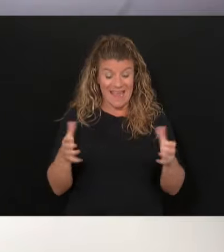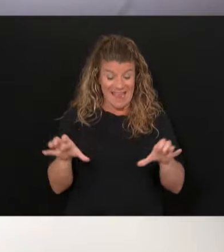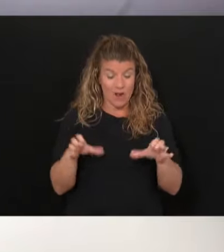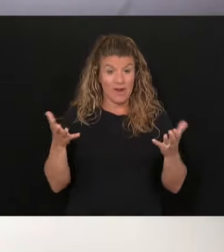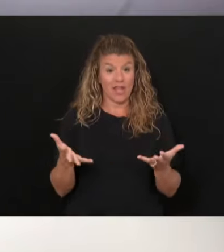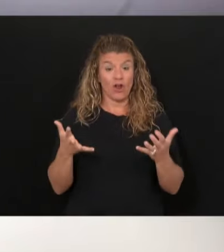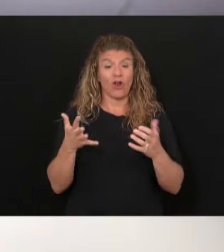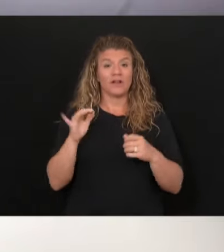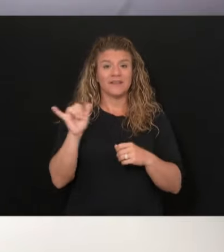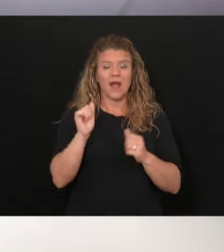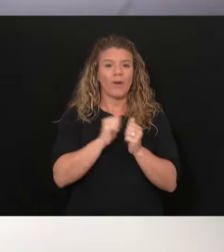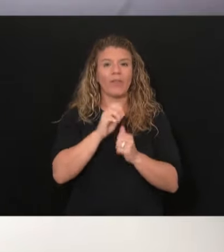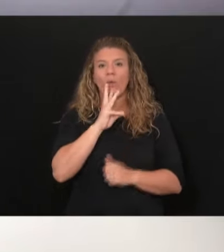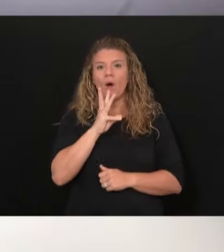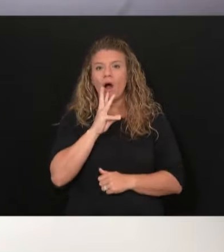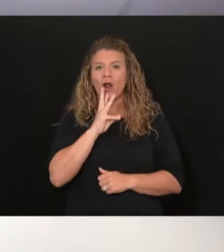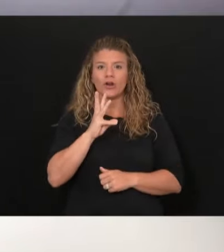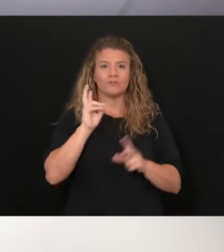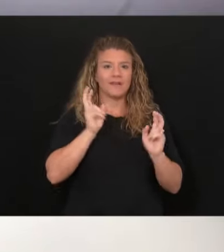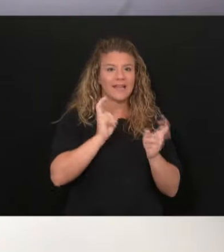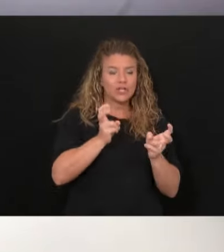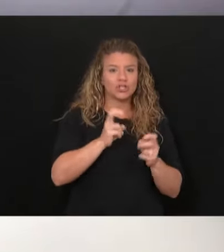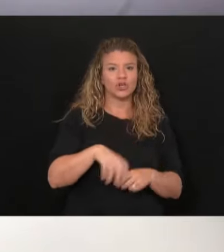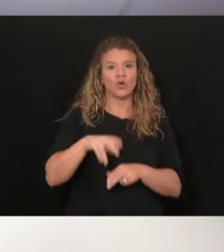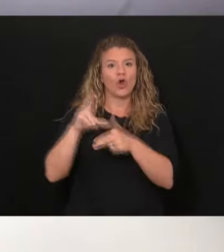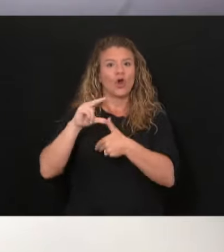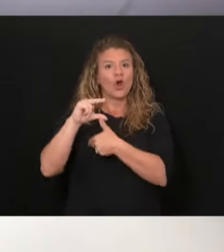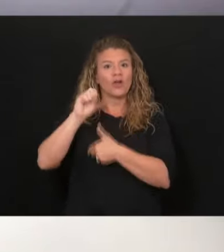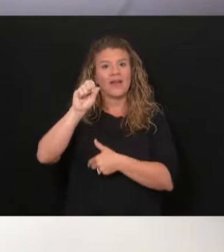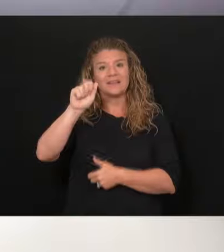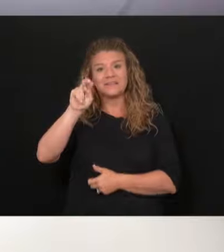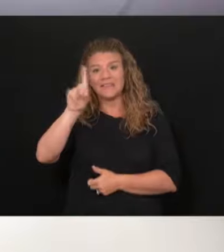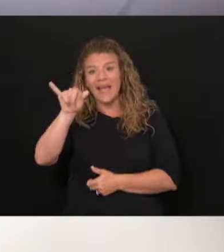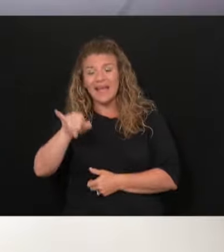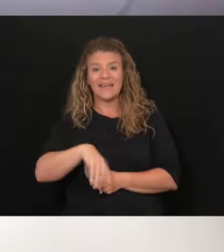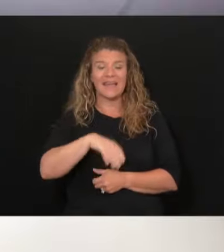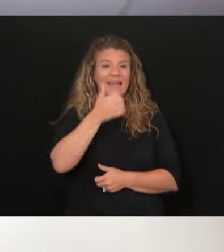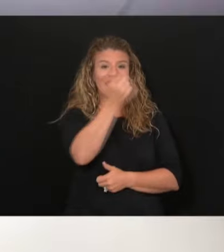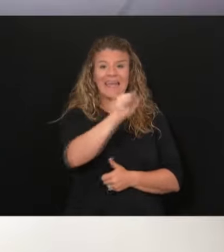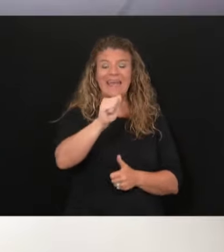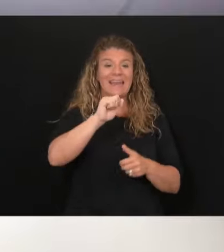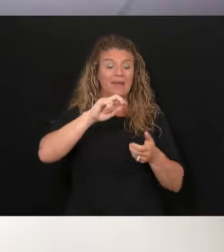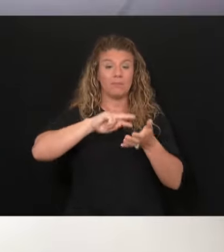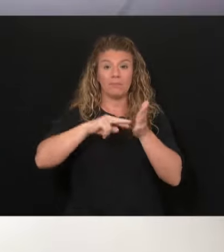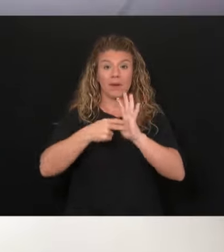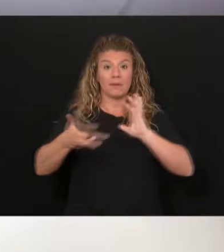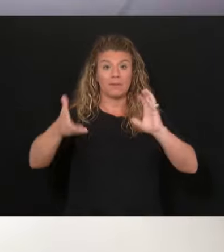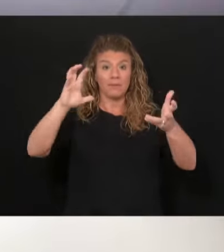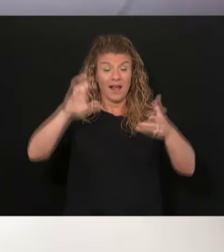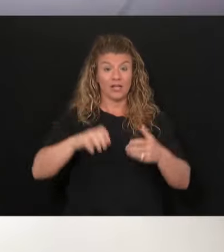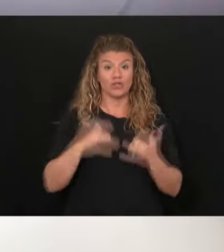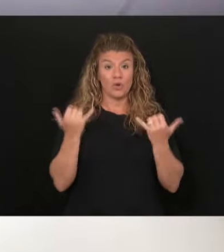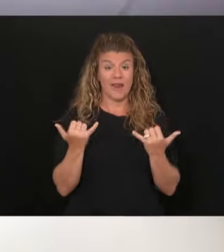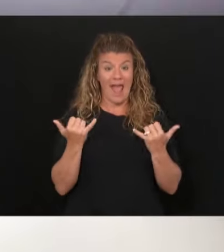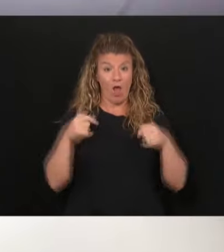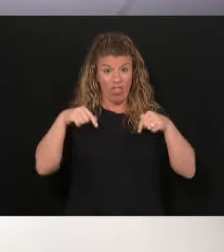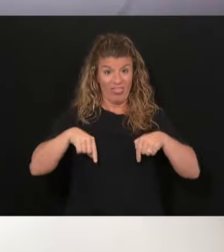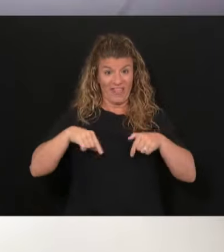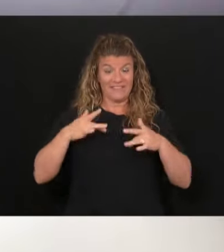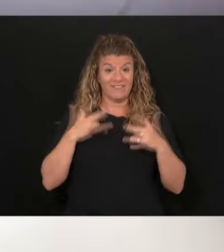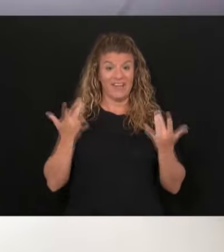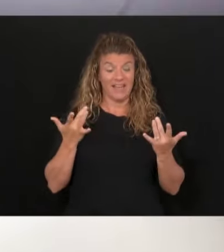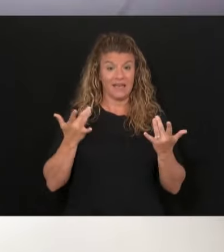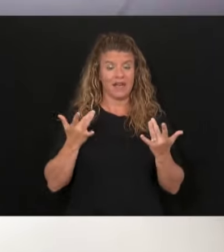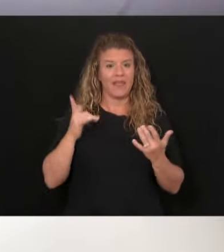contamination, all the support pieces. I think it's important to understand that early on in this event, the governor has